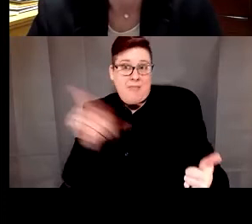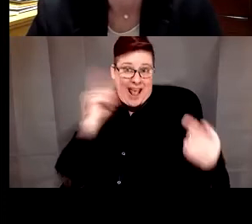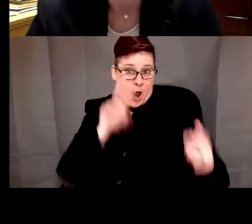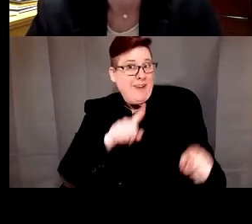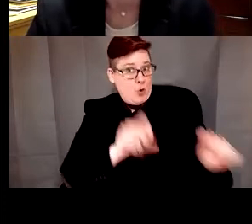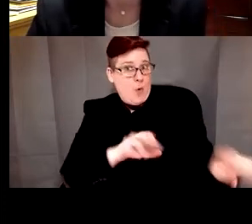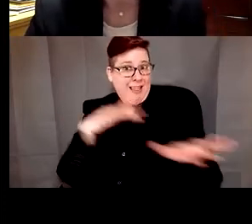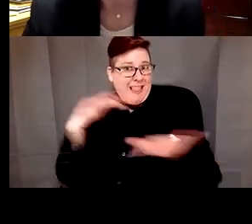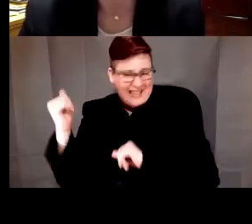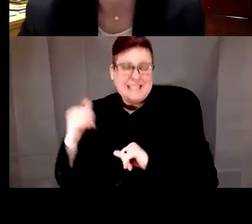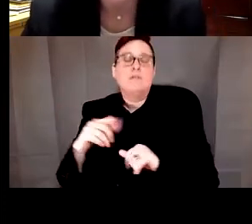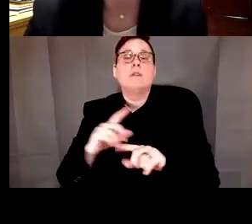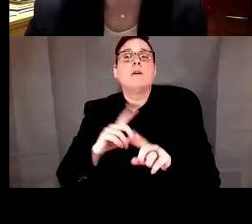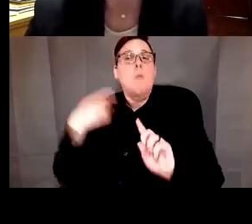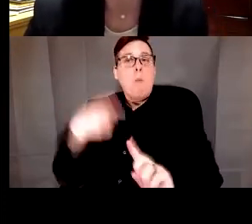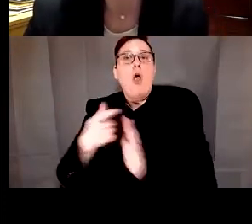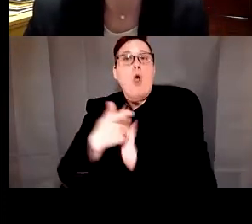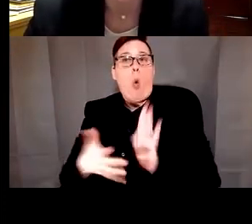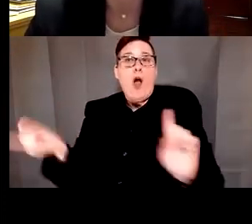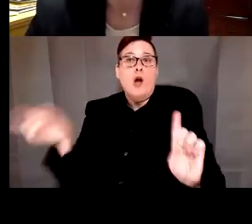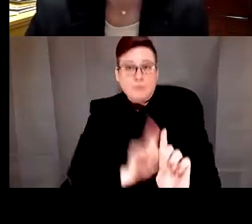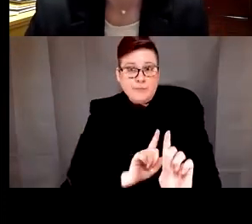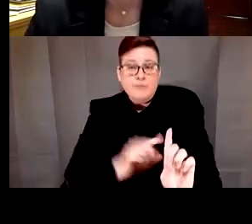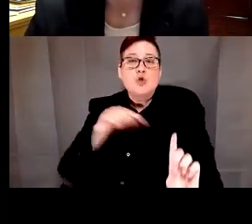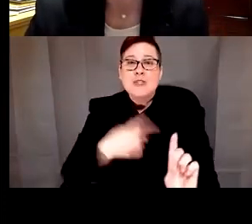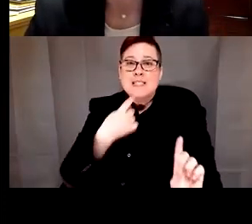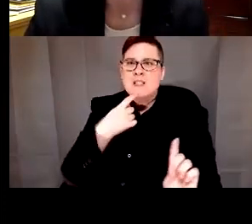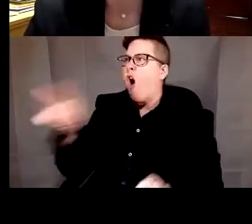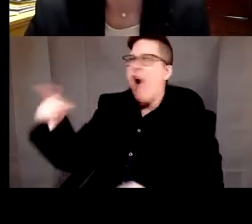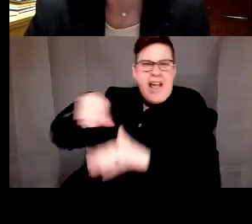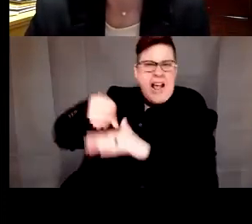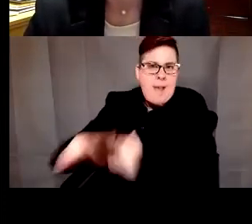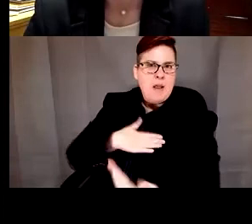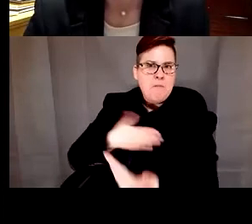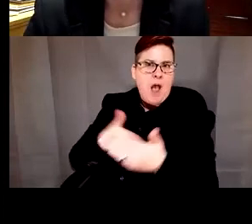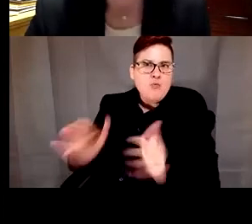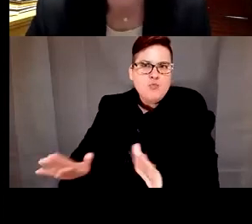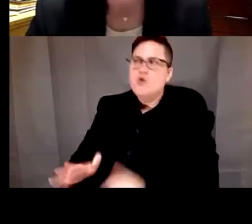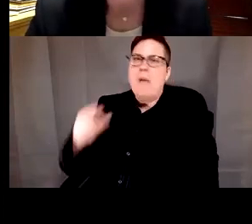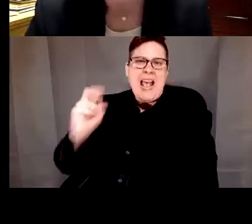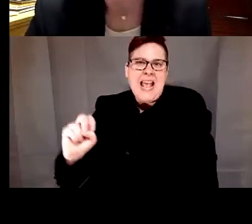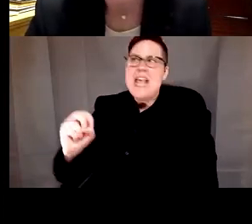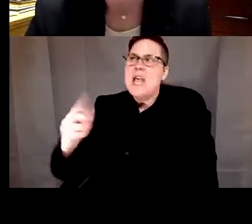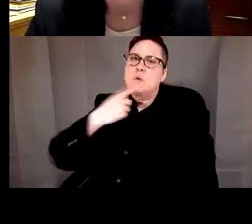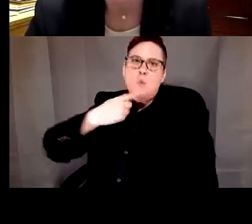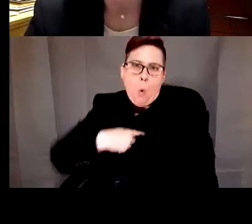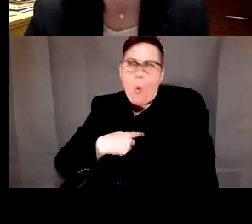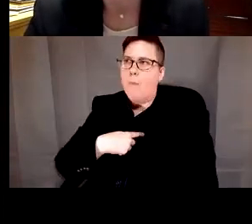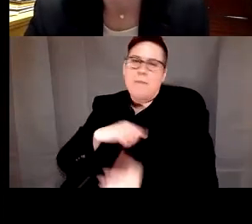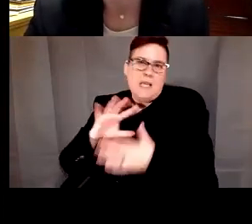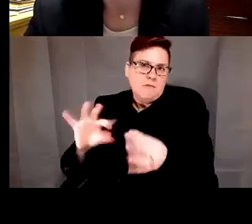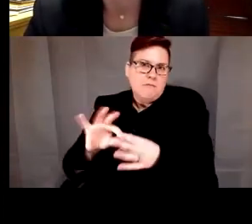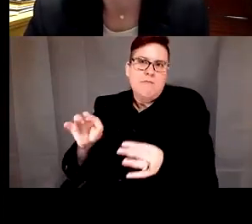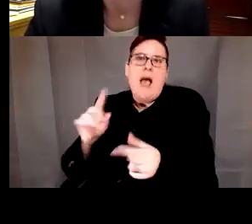leave the hospital. And this woman said that he came into the room and he told her about that, and